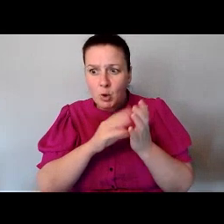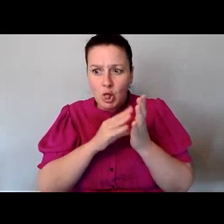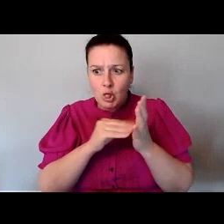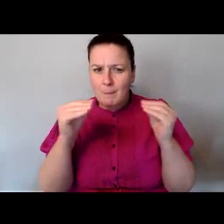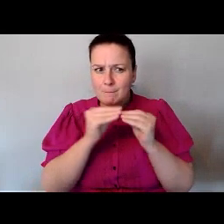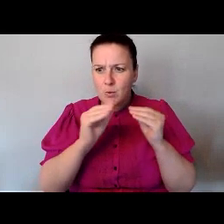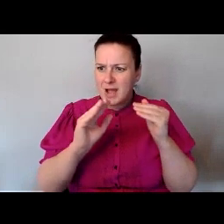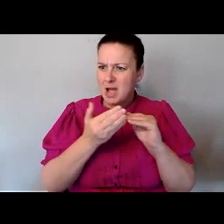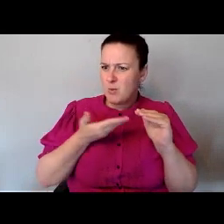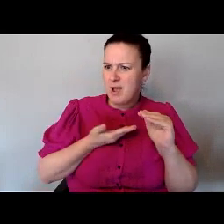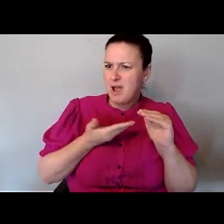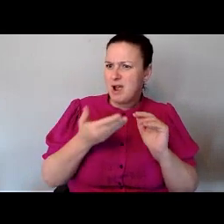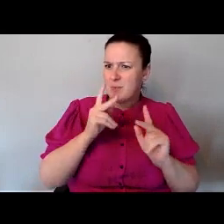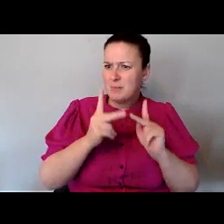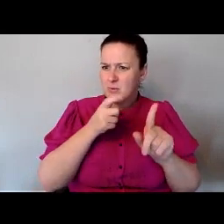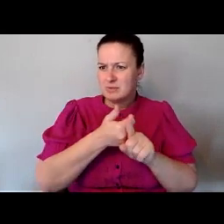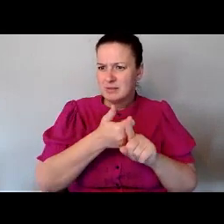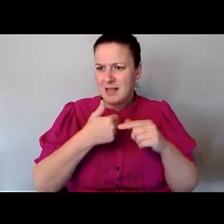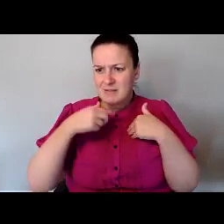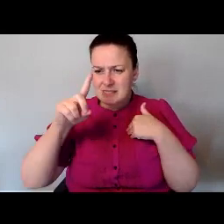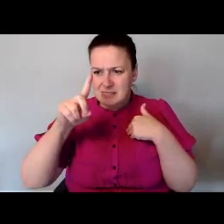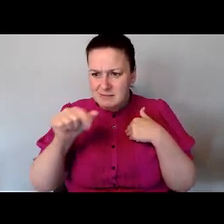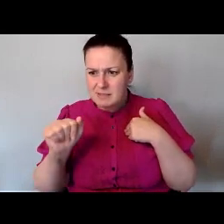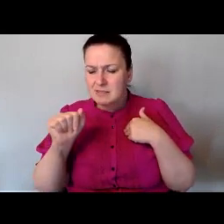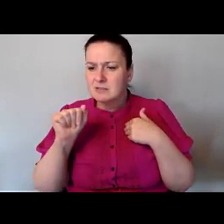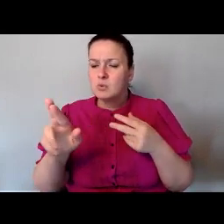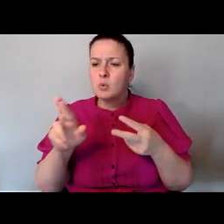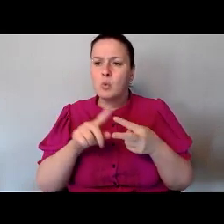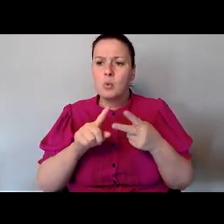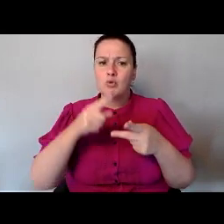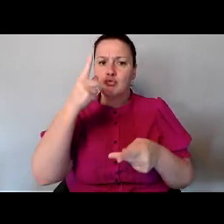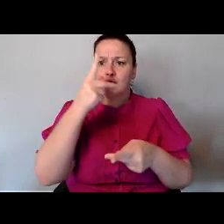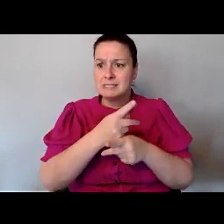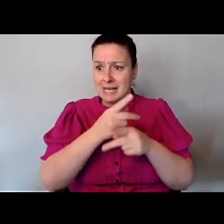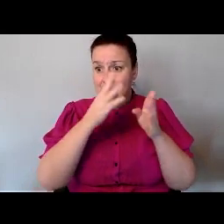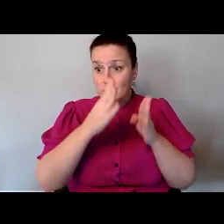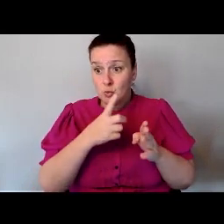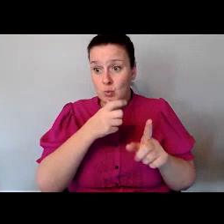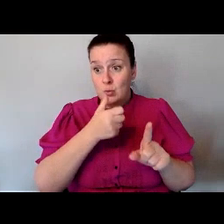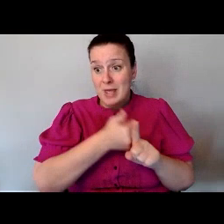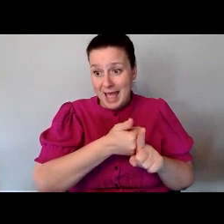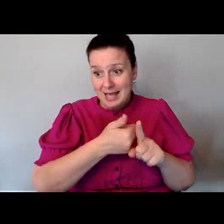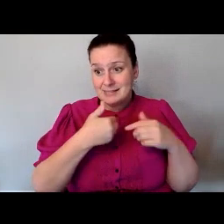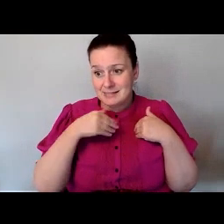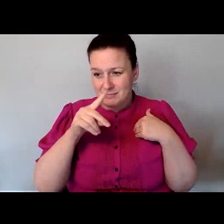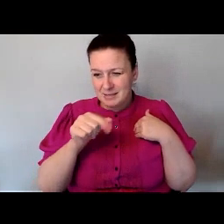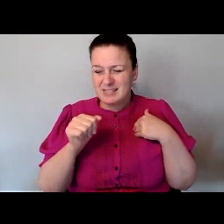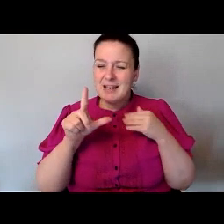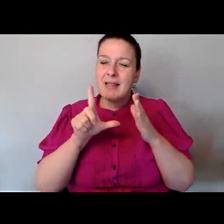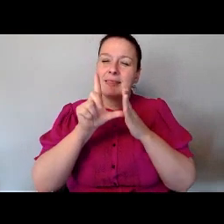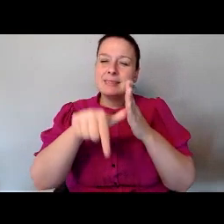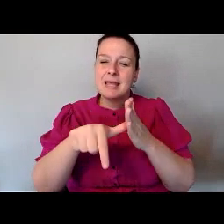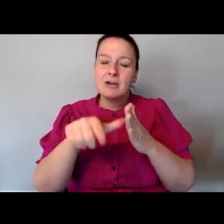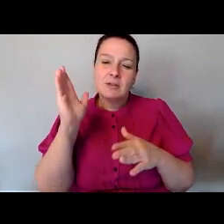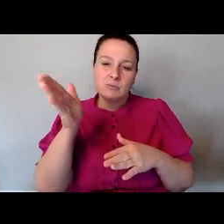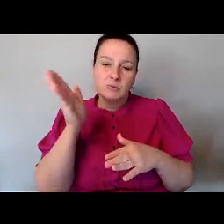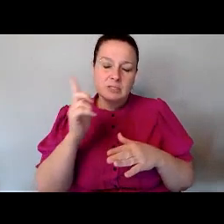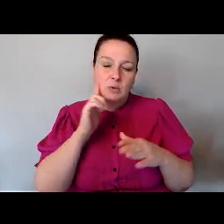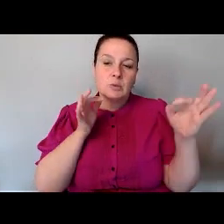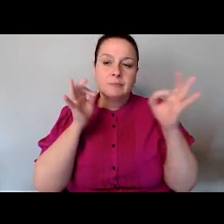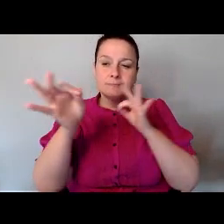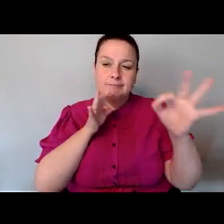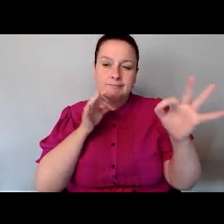with disabilities or retaining somebody with disabilities. And later on in the presentation, we'll talk a little bit more about